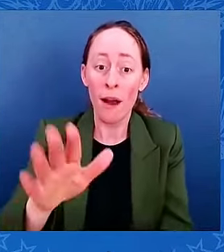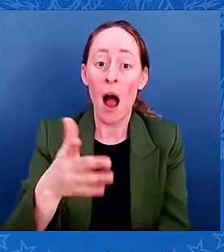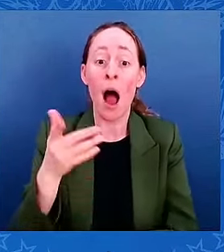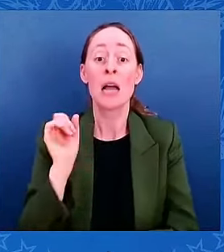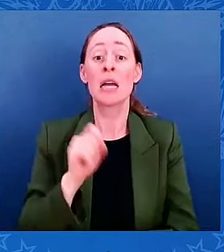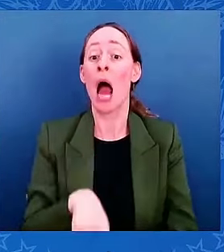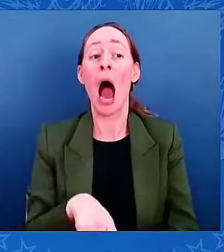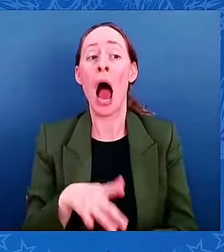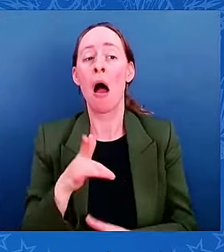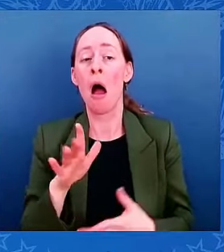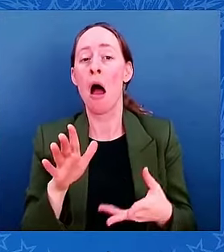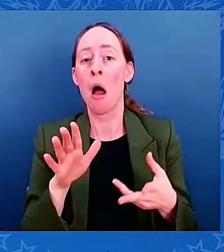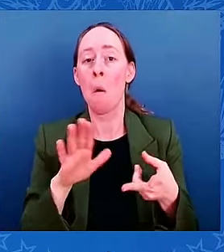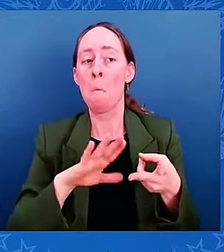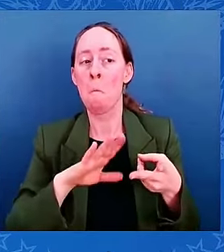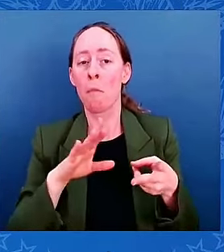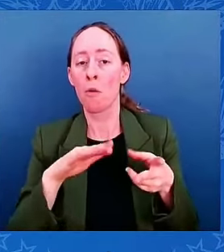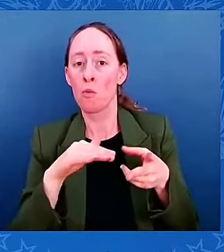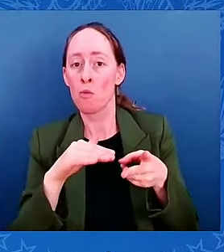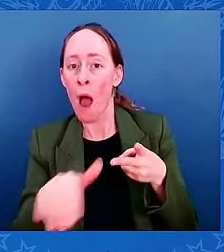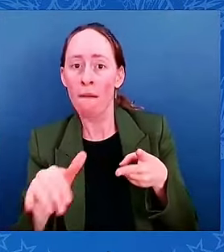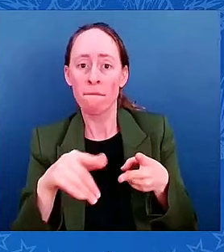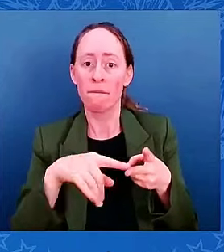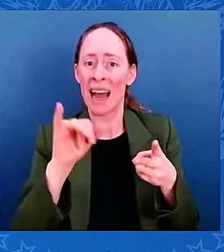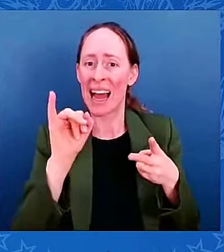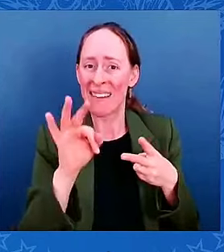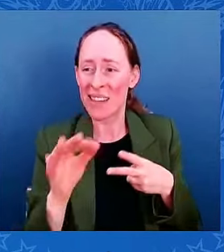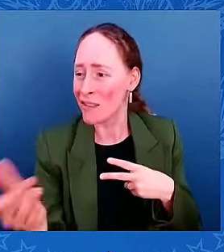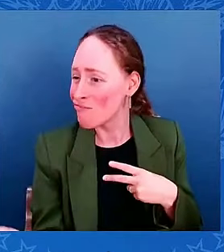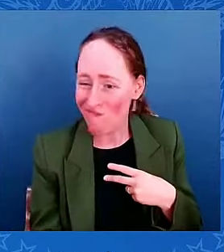they didn't have the particular product. Well,